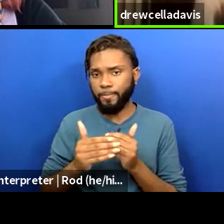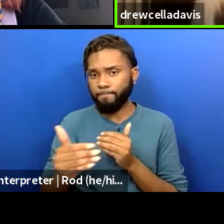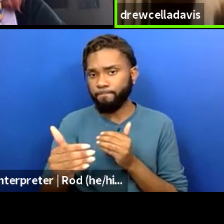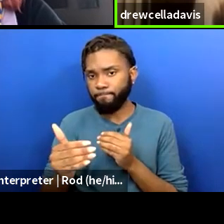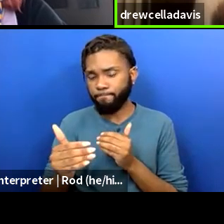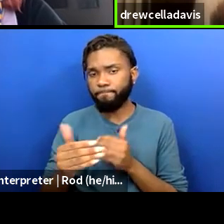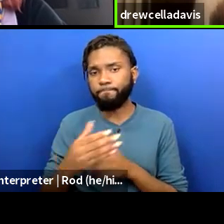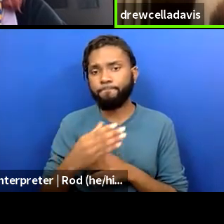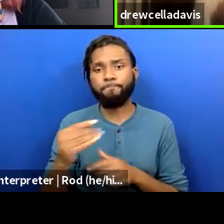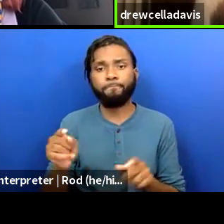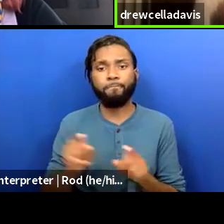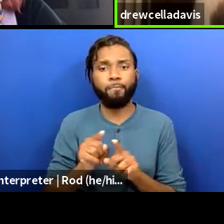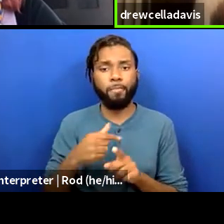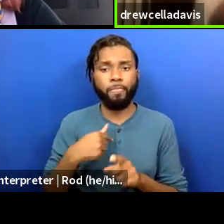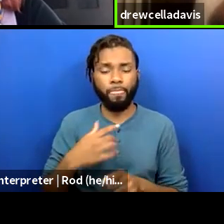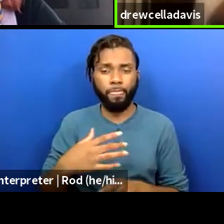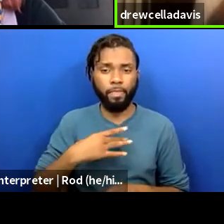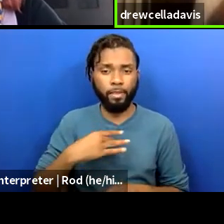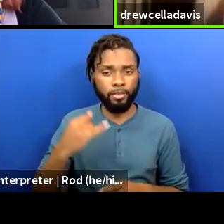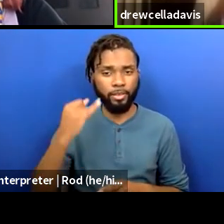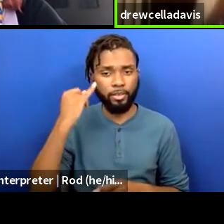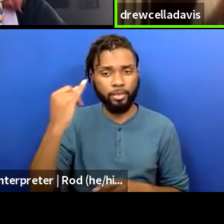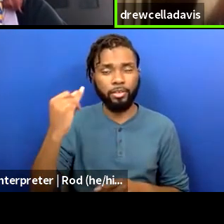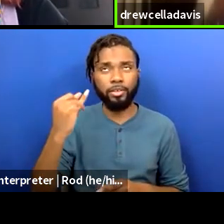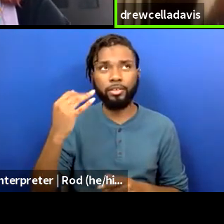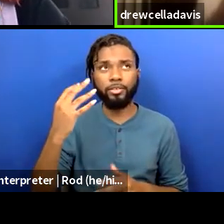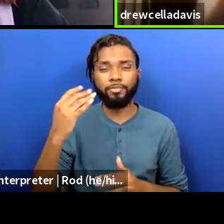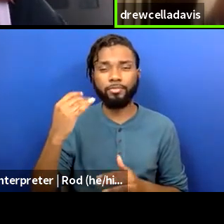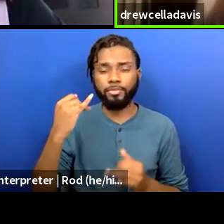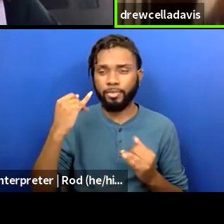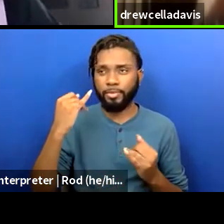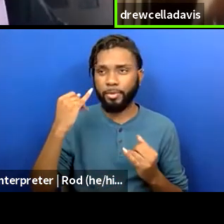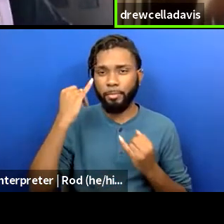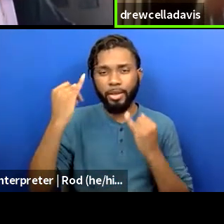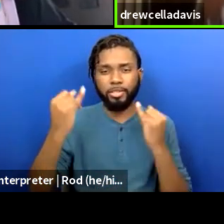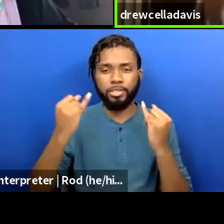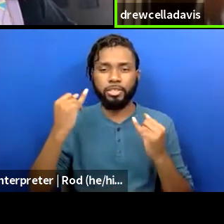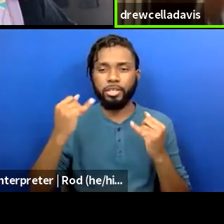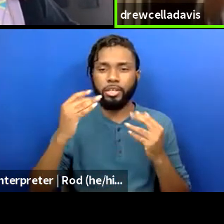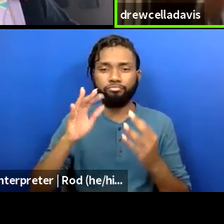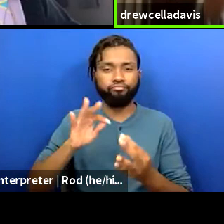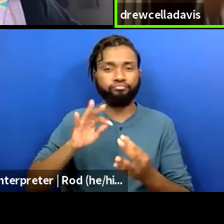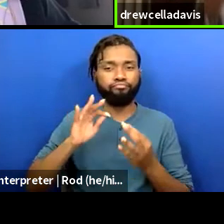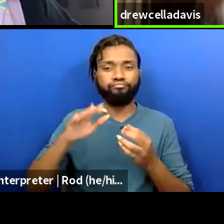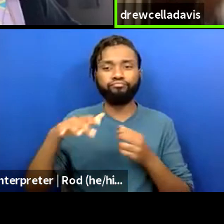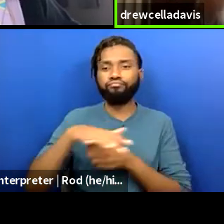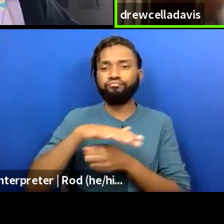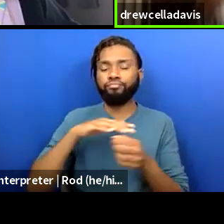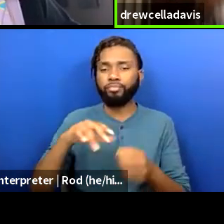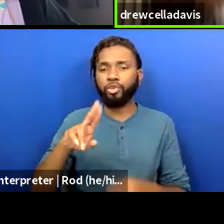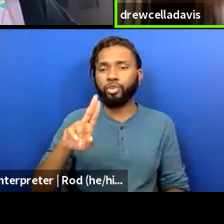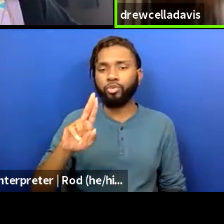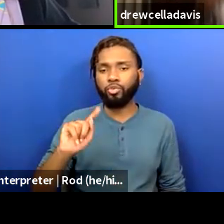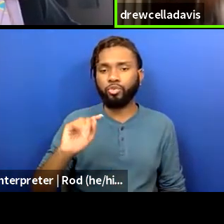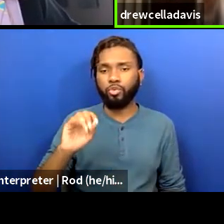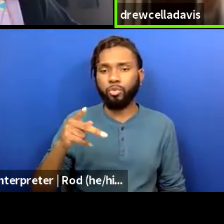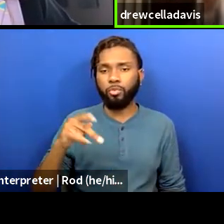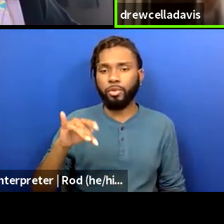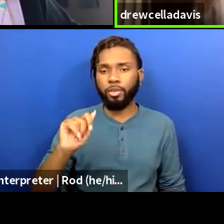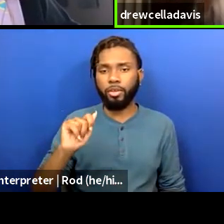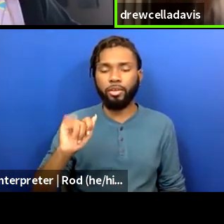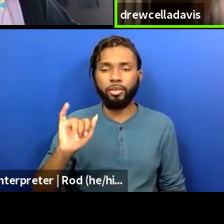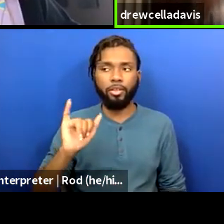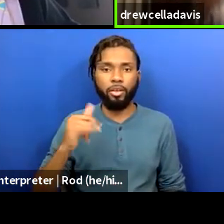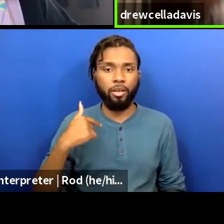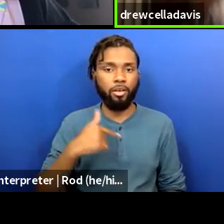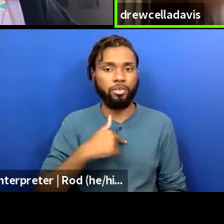I like the ideas of imagining like a utopia, like people just like us coming together and